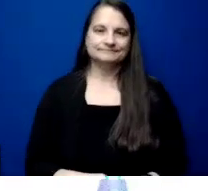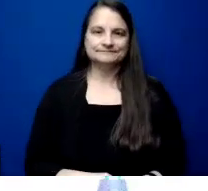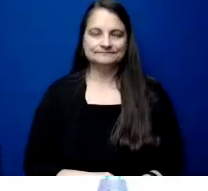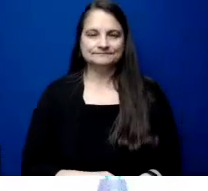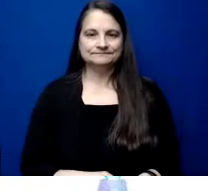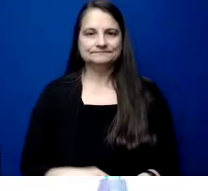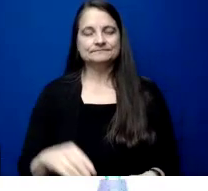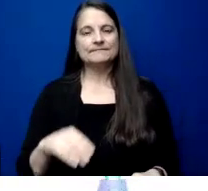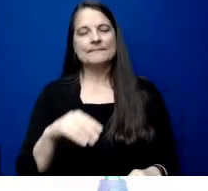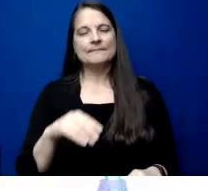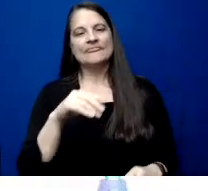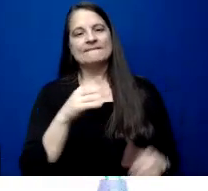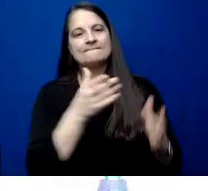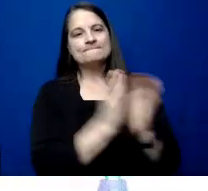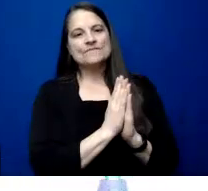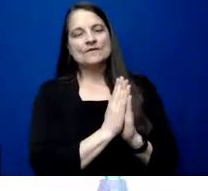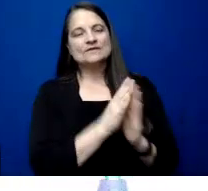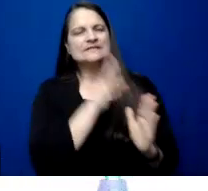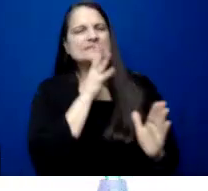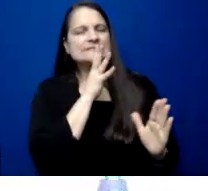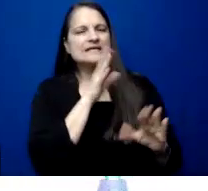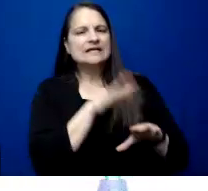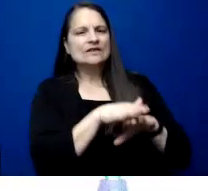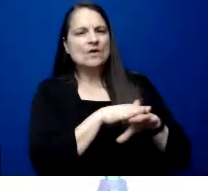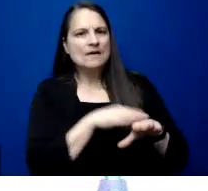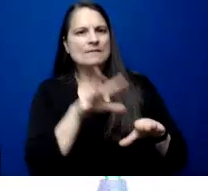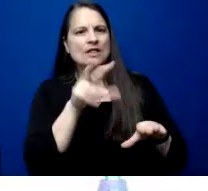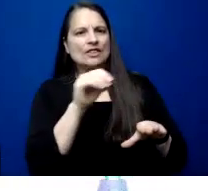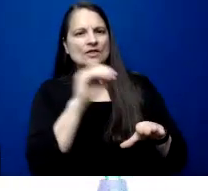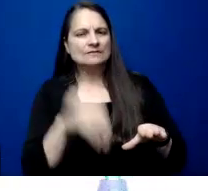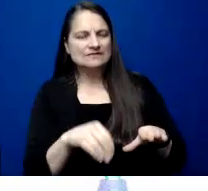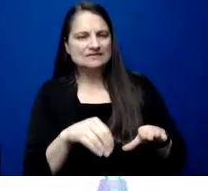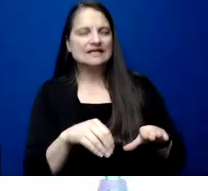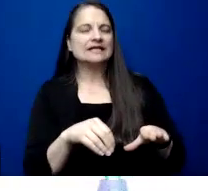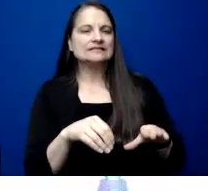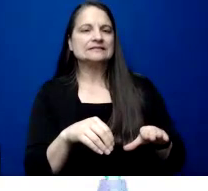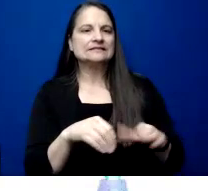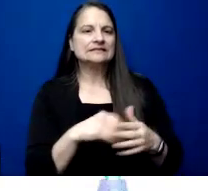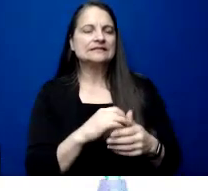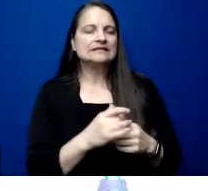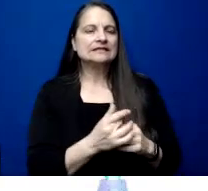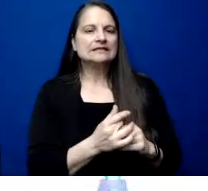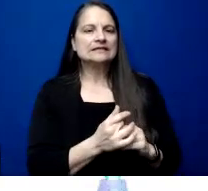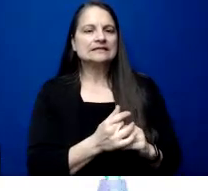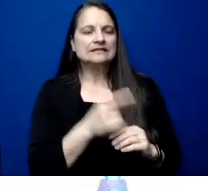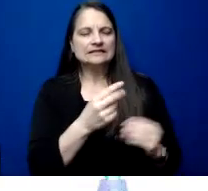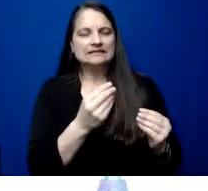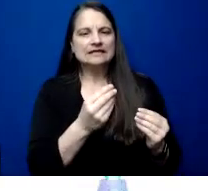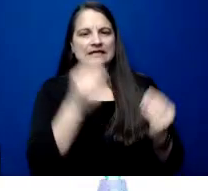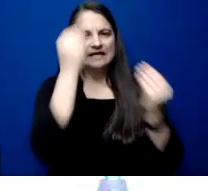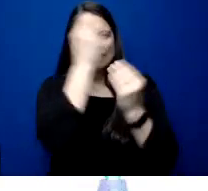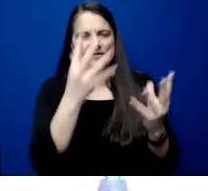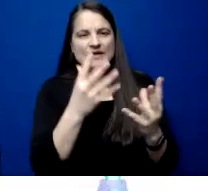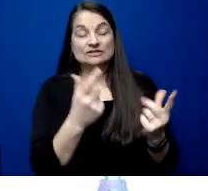from Paul to just have the speaking slow down by about 30%. Just as the information is coming out a